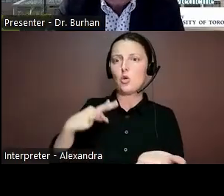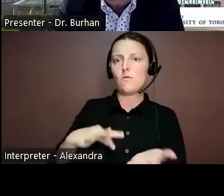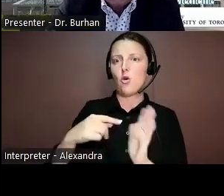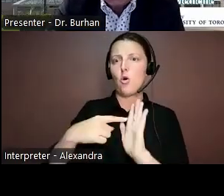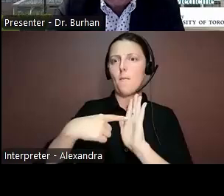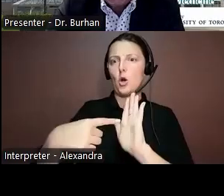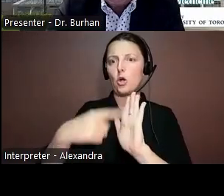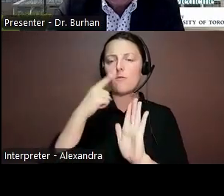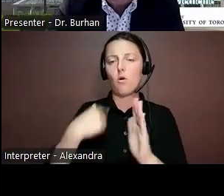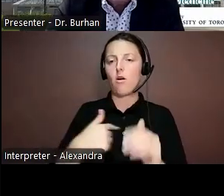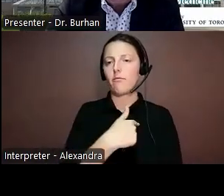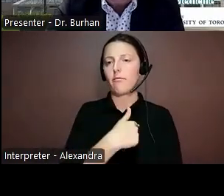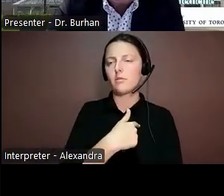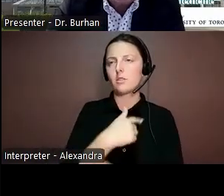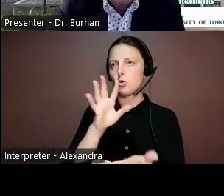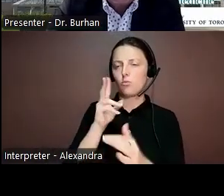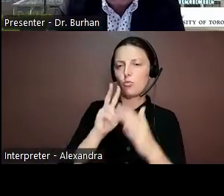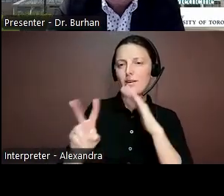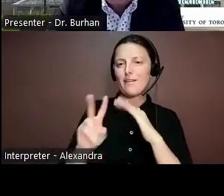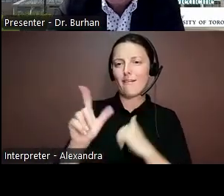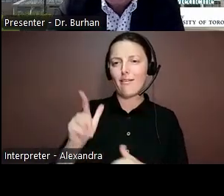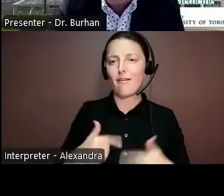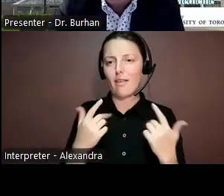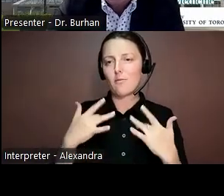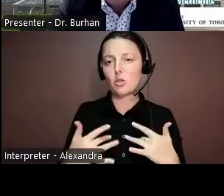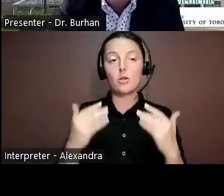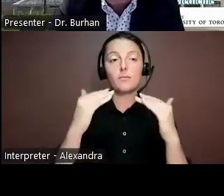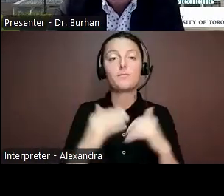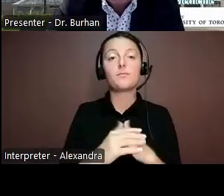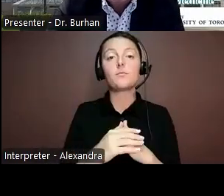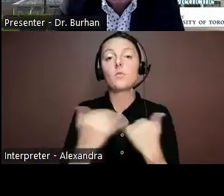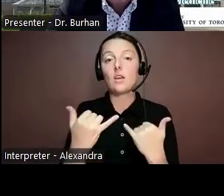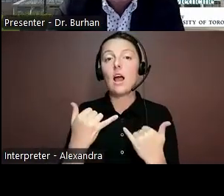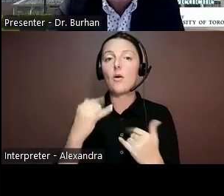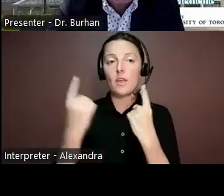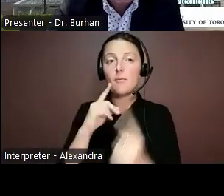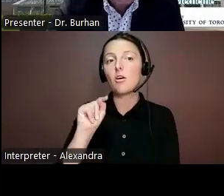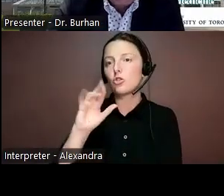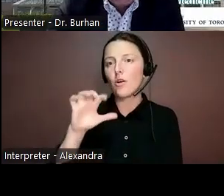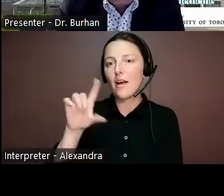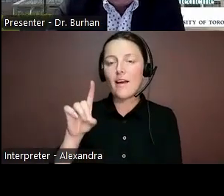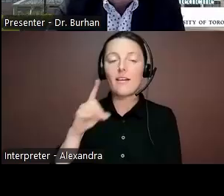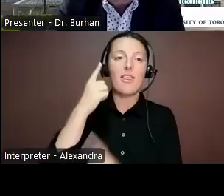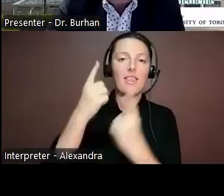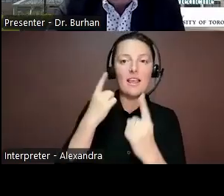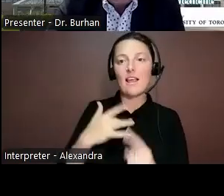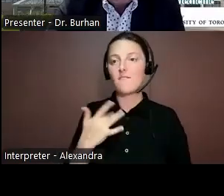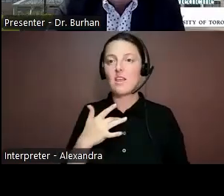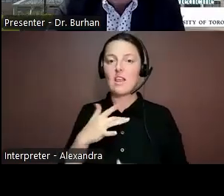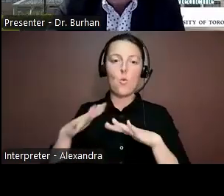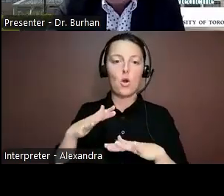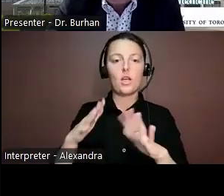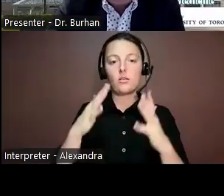we started talking about something called the triad of basically thinking, feeling, and walking, the title of this talk. The triad in